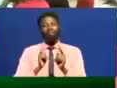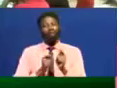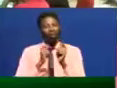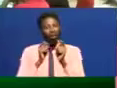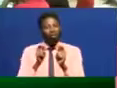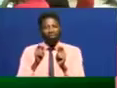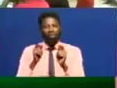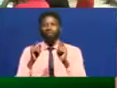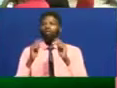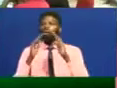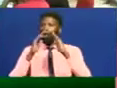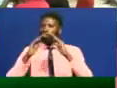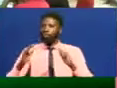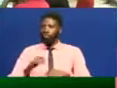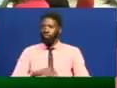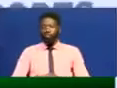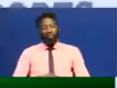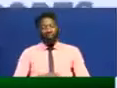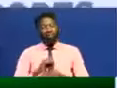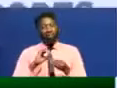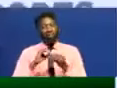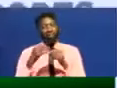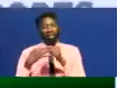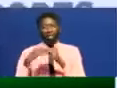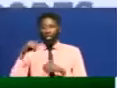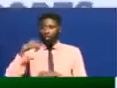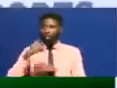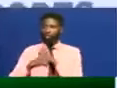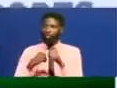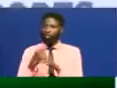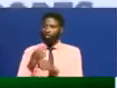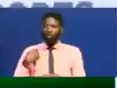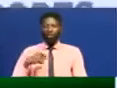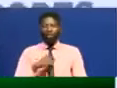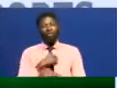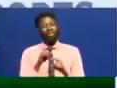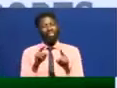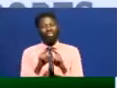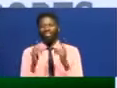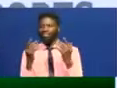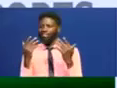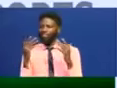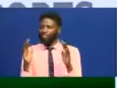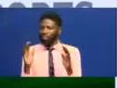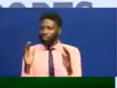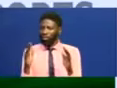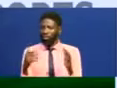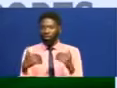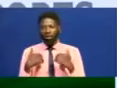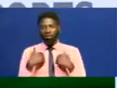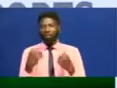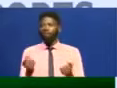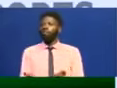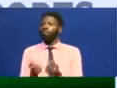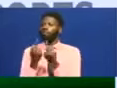Number 8, this year we have been able to put together some truly incredible